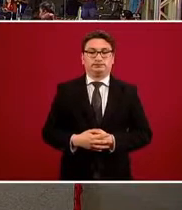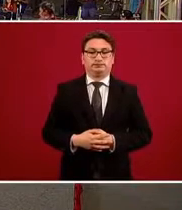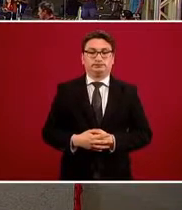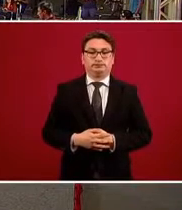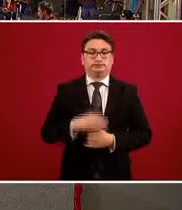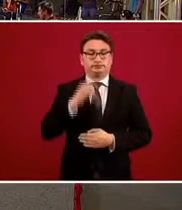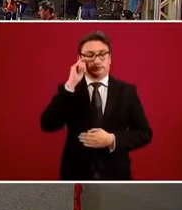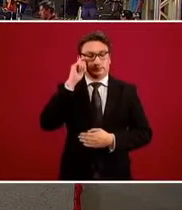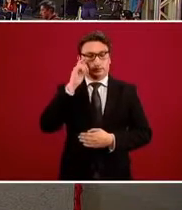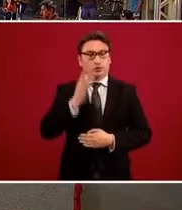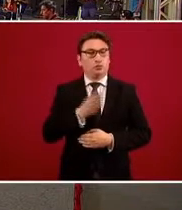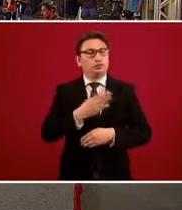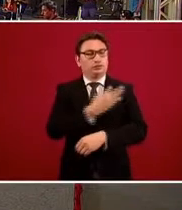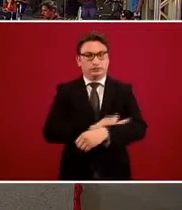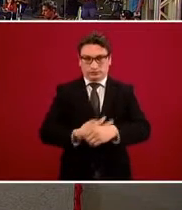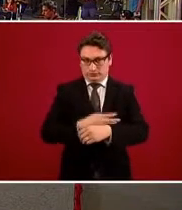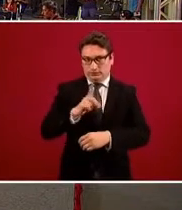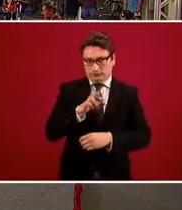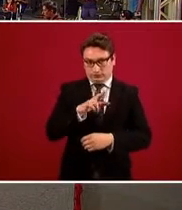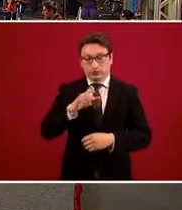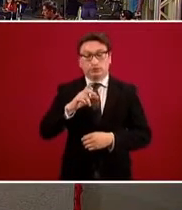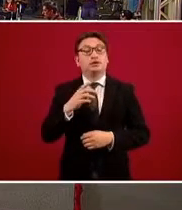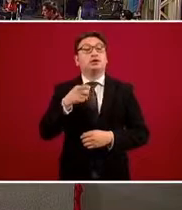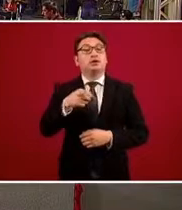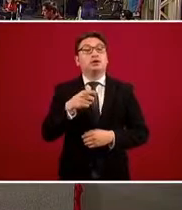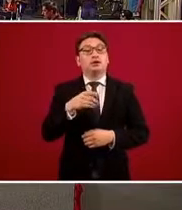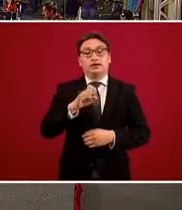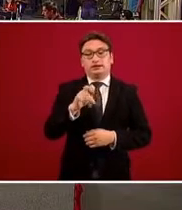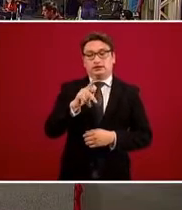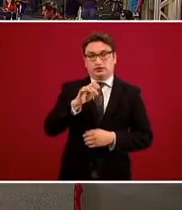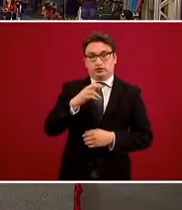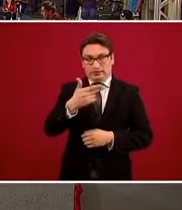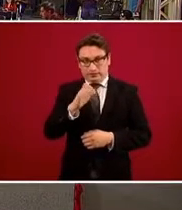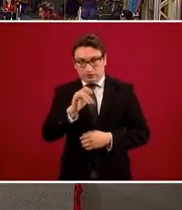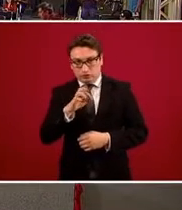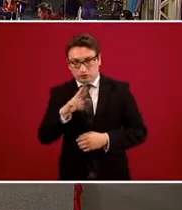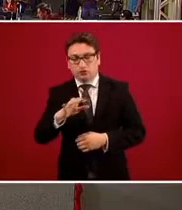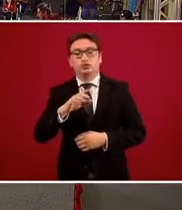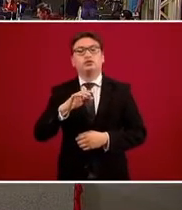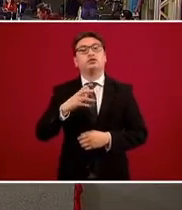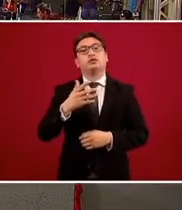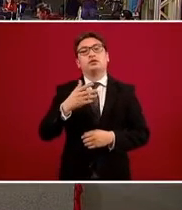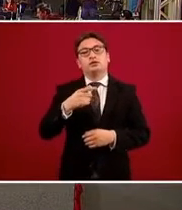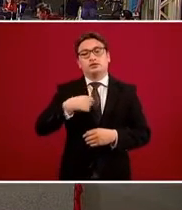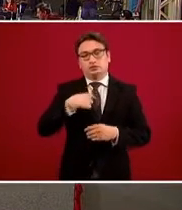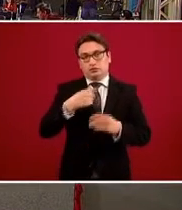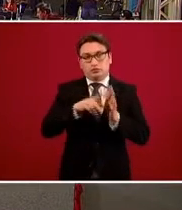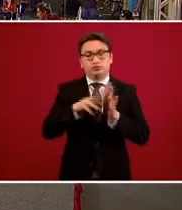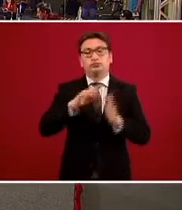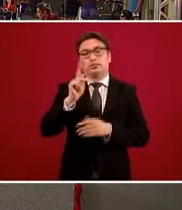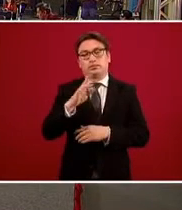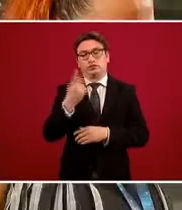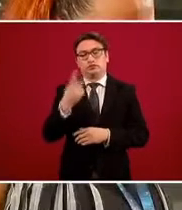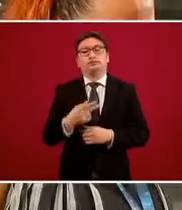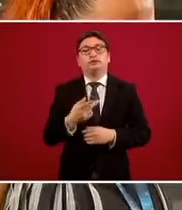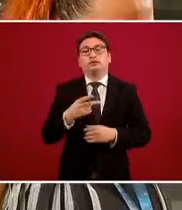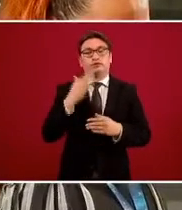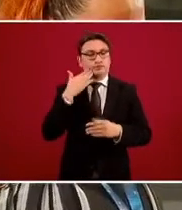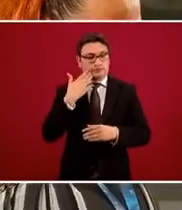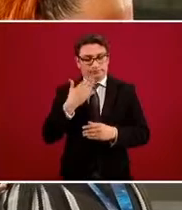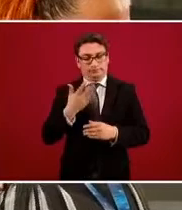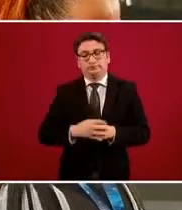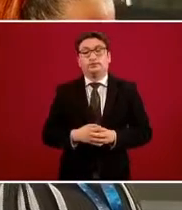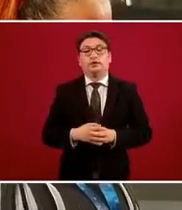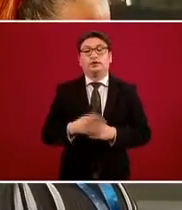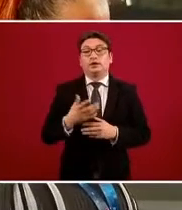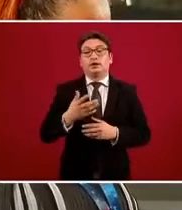Buenas tardes, doctor. Héctor Mireles para el canal. Good evening, doctor. Glucosa atómica y doctor Politécnico en Facebook. ¿Han